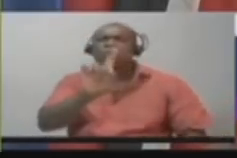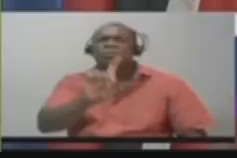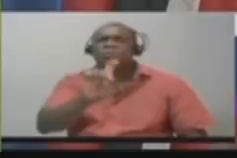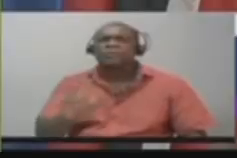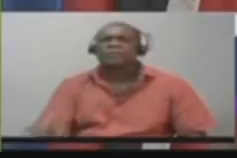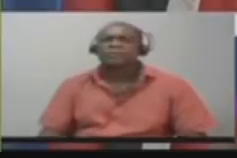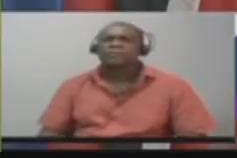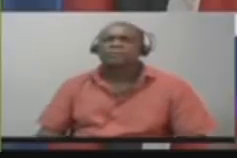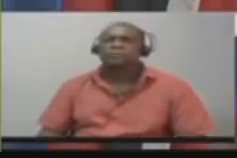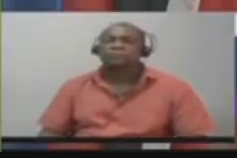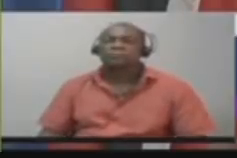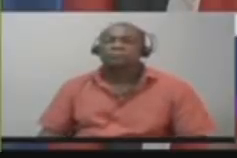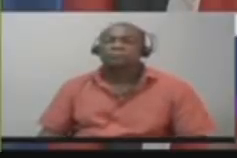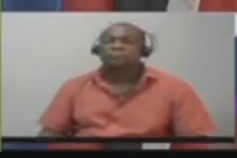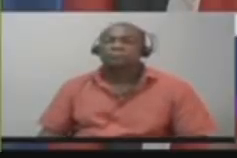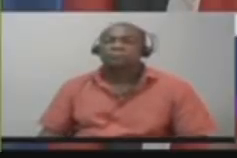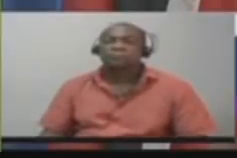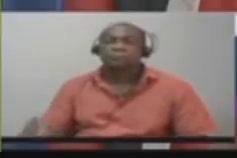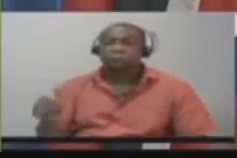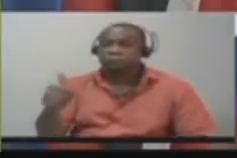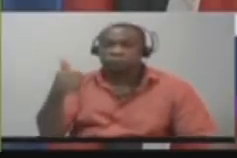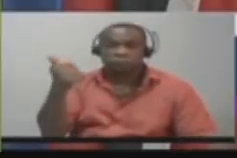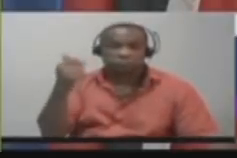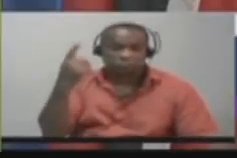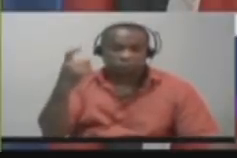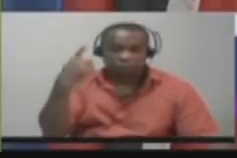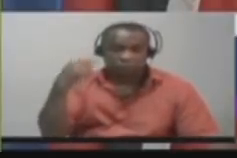Any other questions for me before I leave the podium?